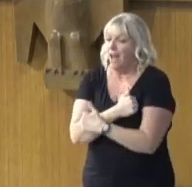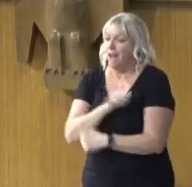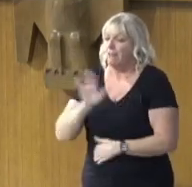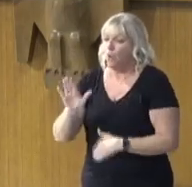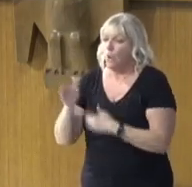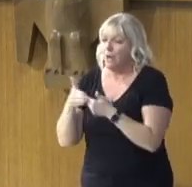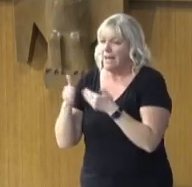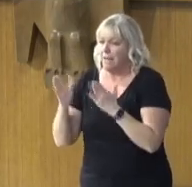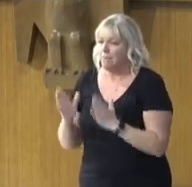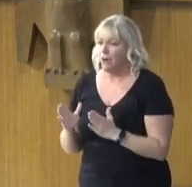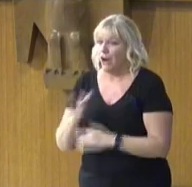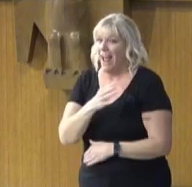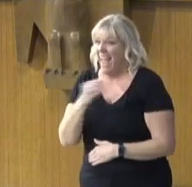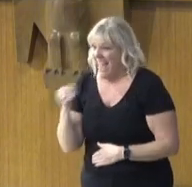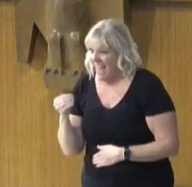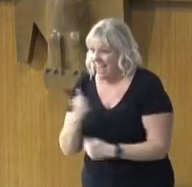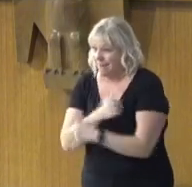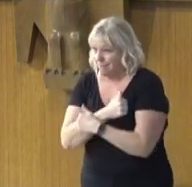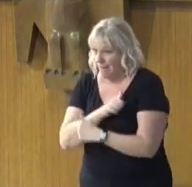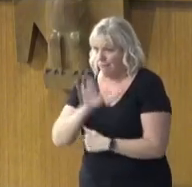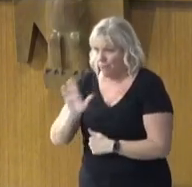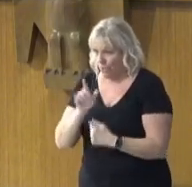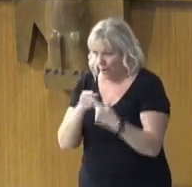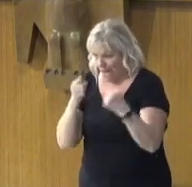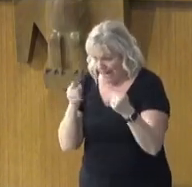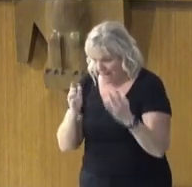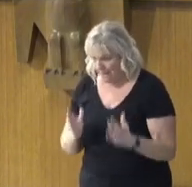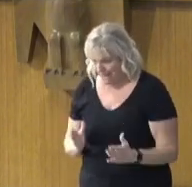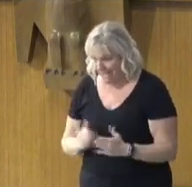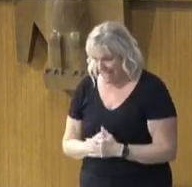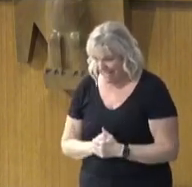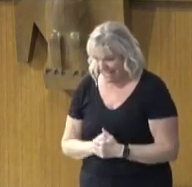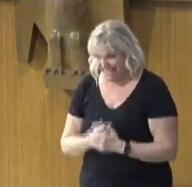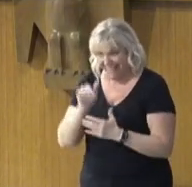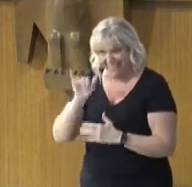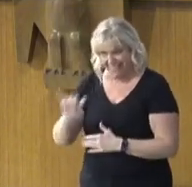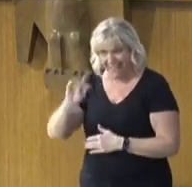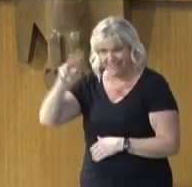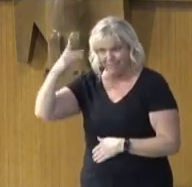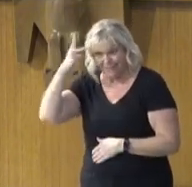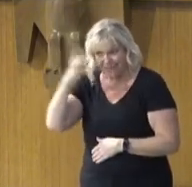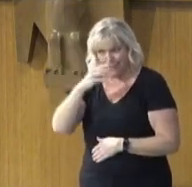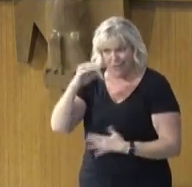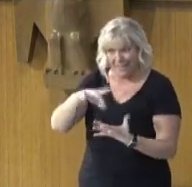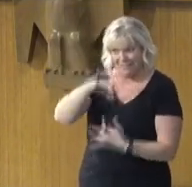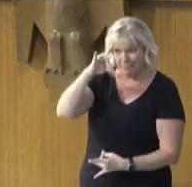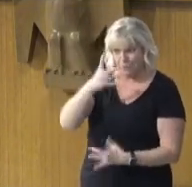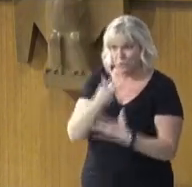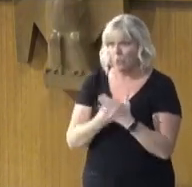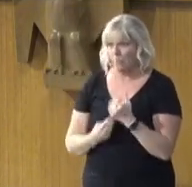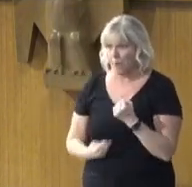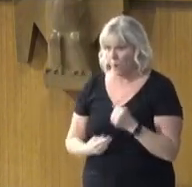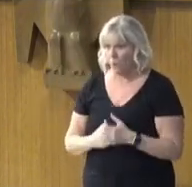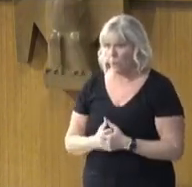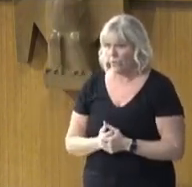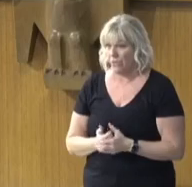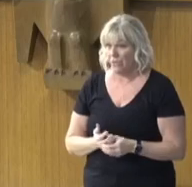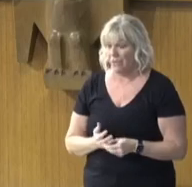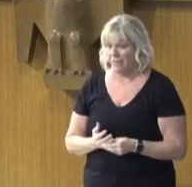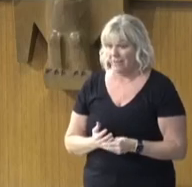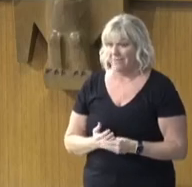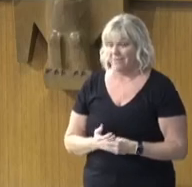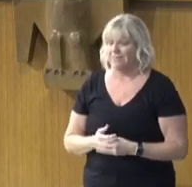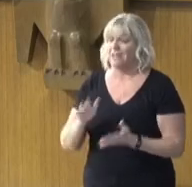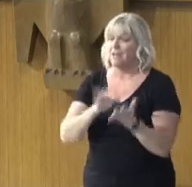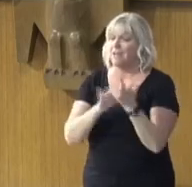and love your enemy. That is both a political and a spiritual statement. Scripture says, do unto